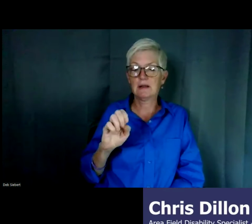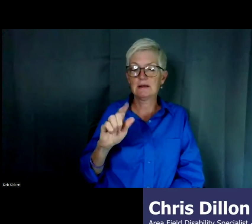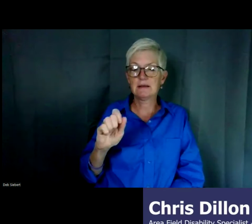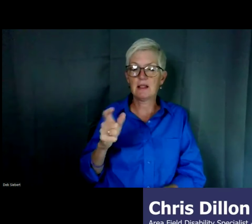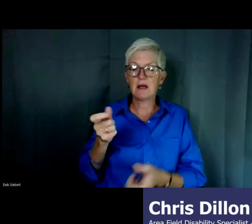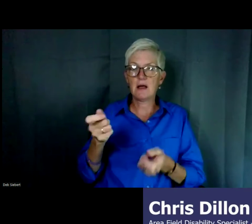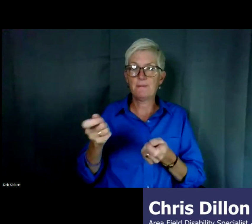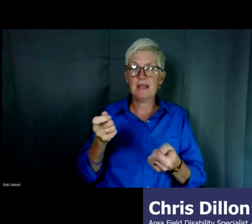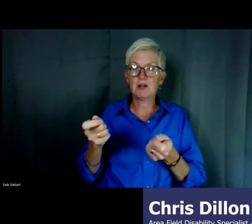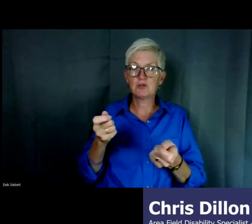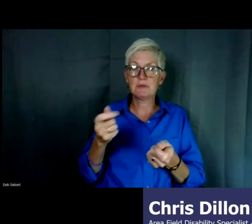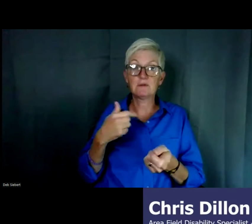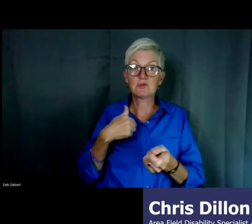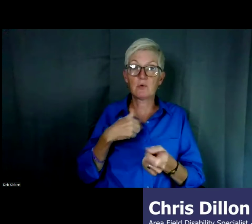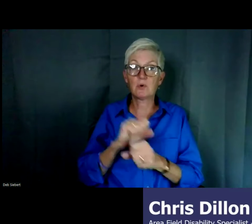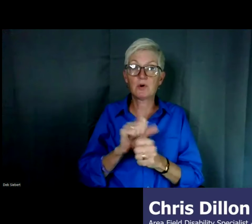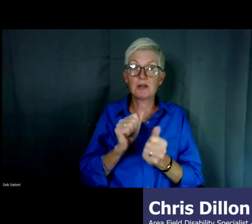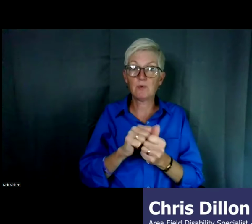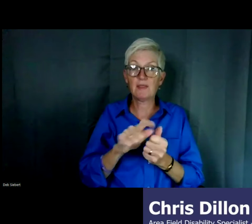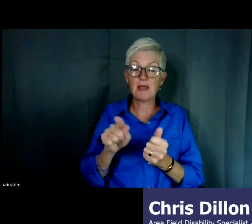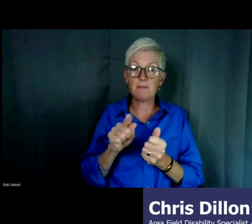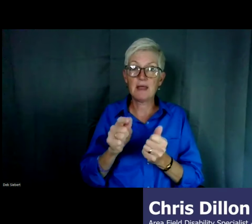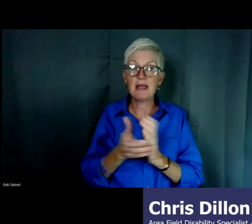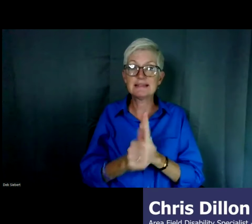going to be Yeah. with talent management and talent acquisition.